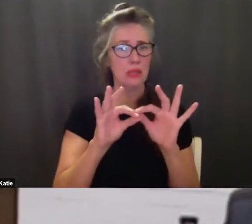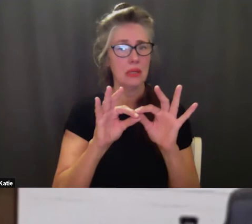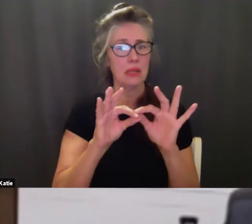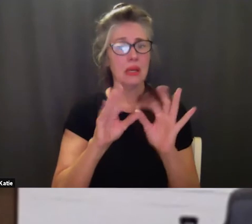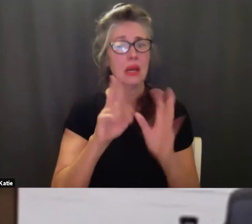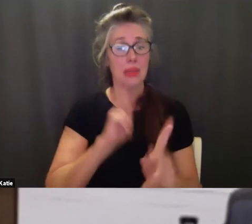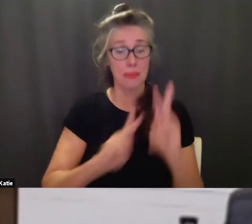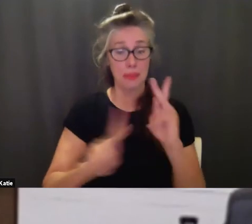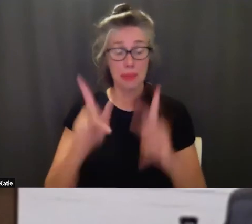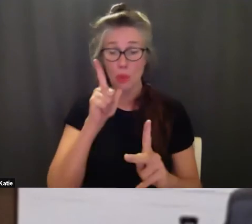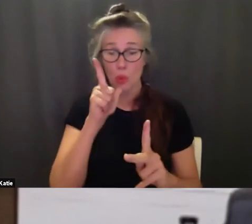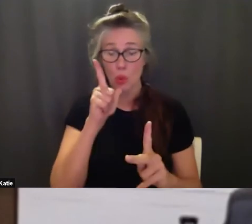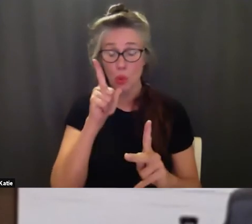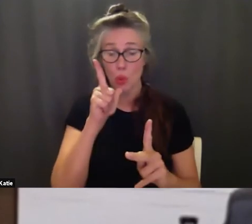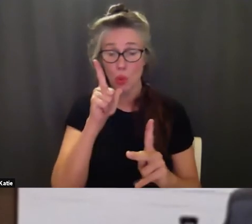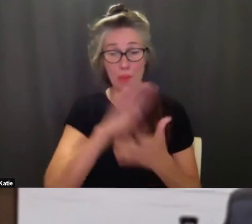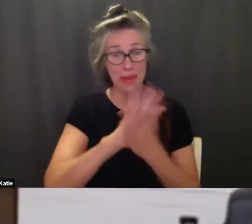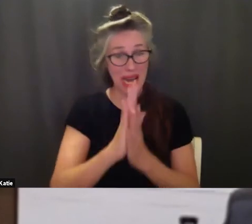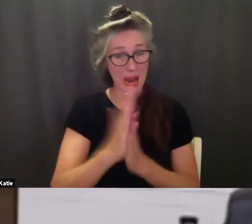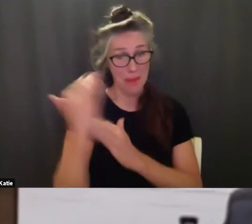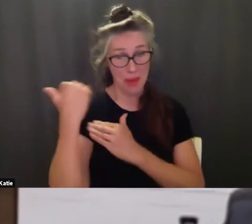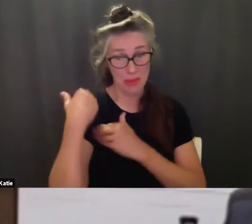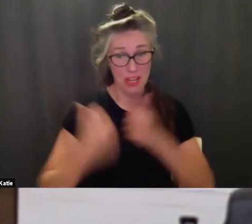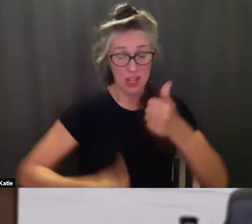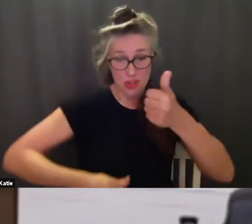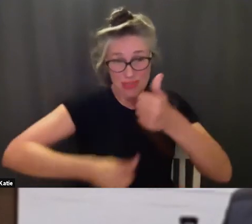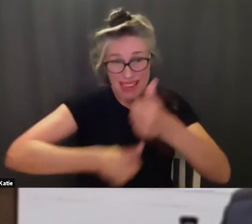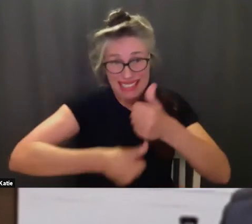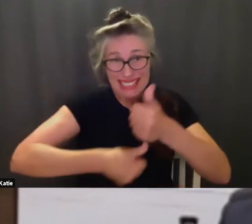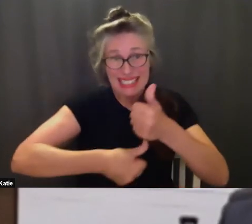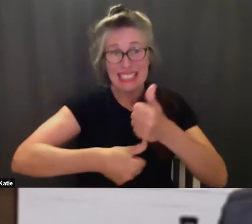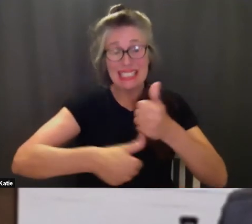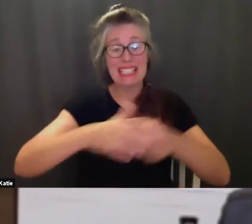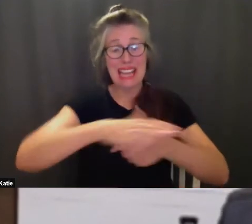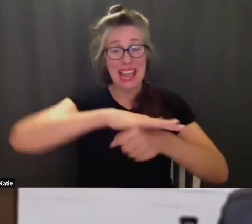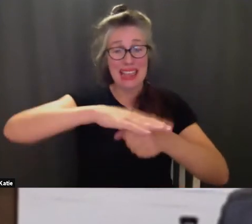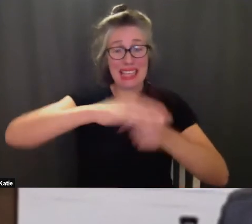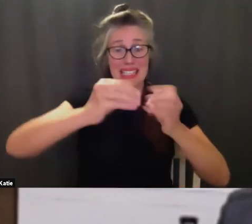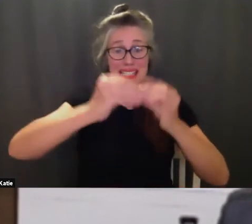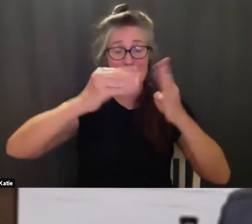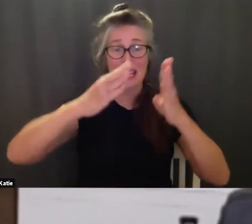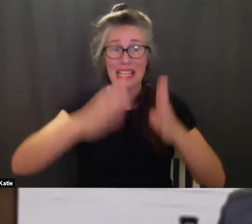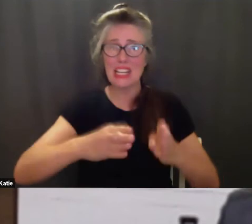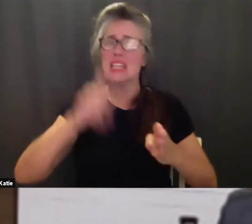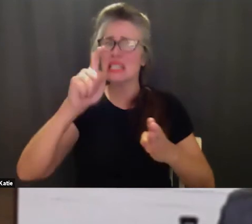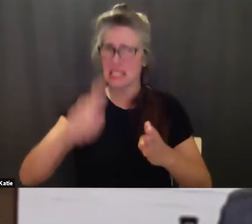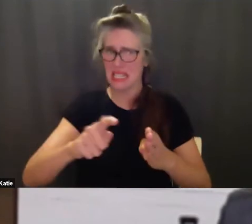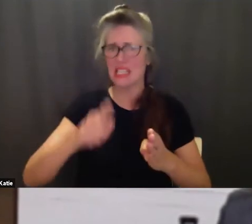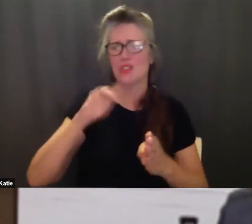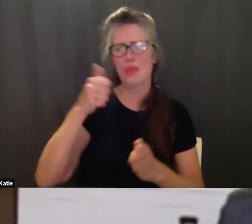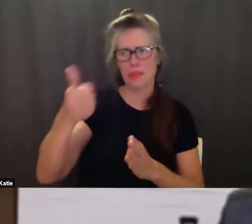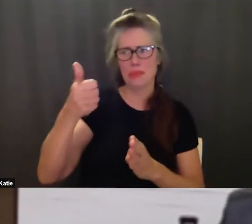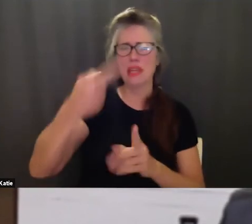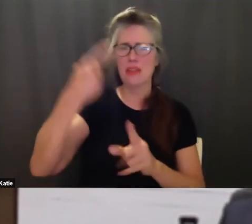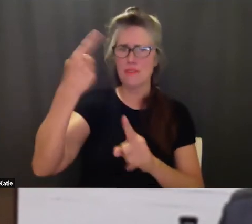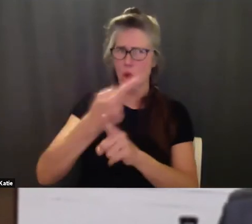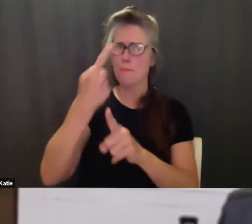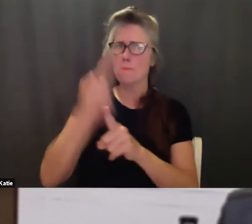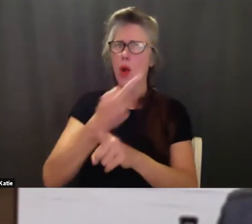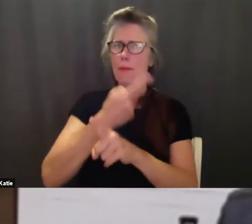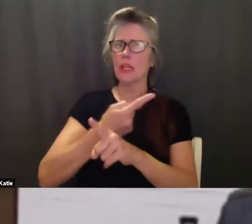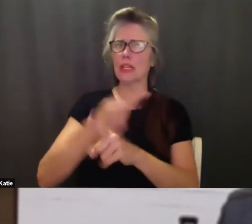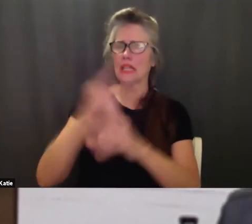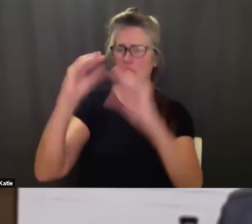who are going to be assisting our site leaders are properly trained and